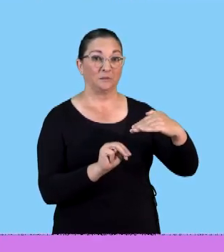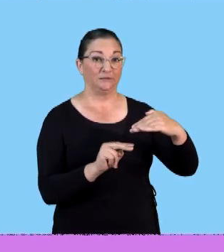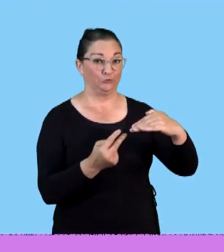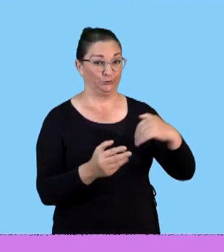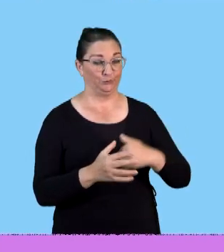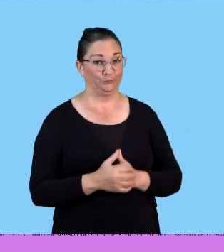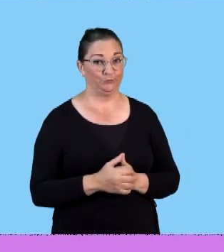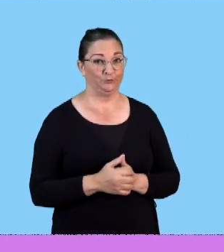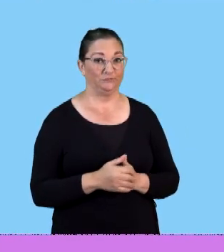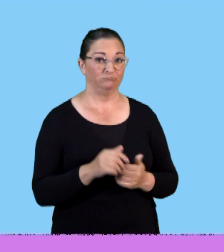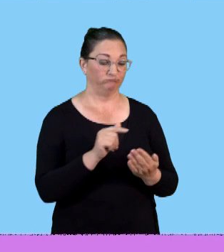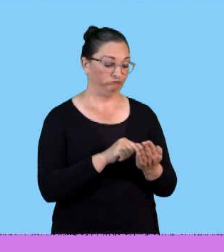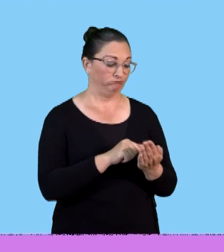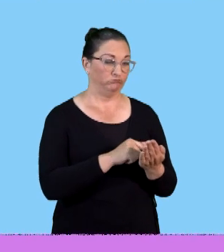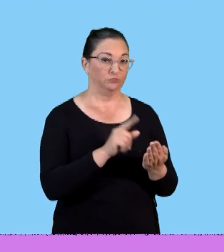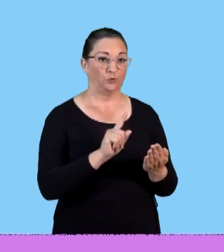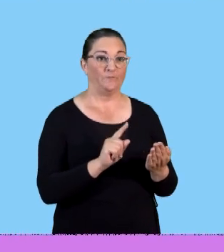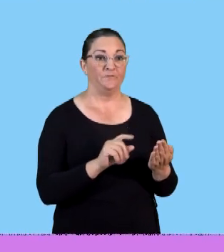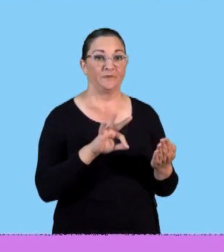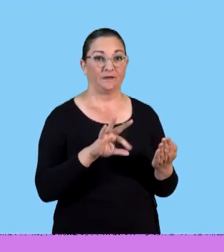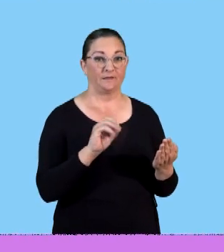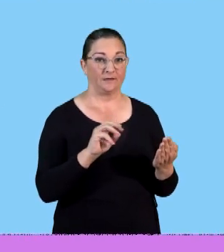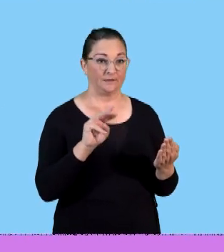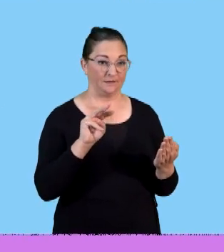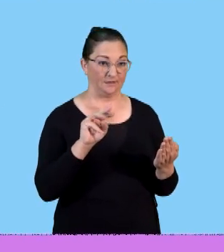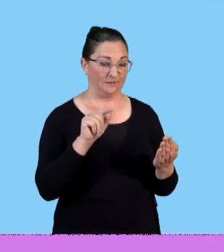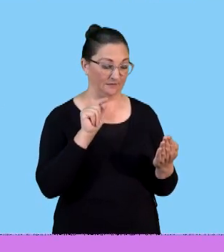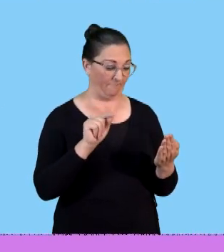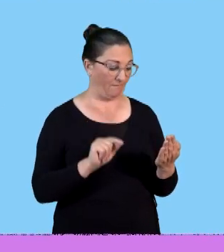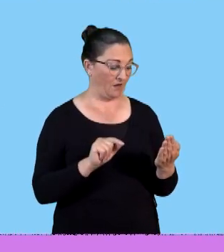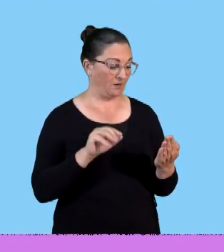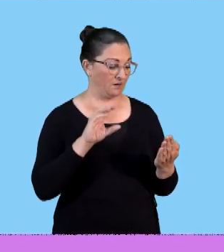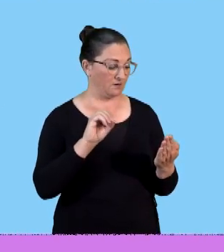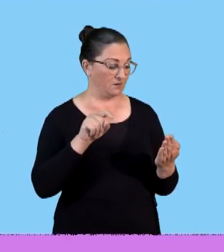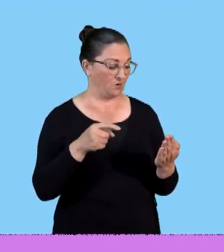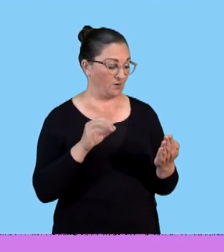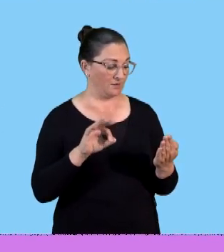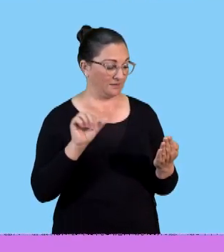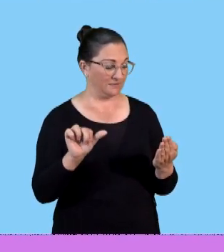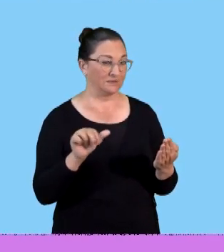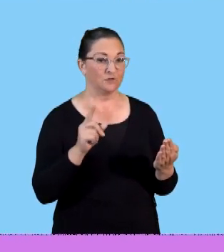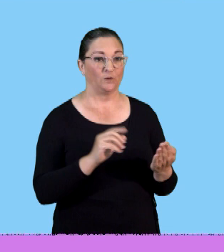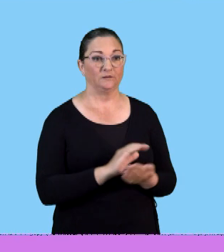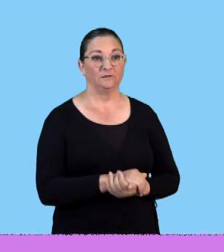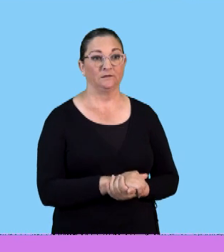0.36 square meters. Now let's type that in and simplify. So 30 divided by